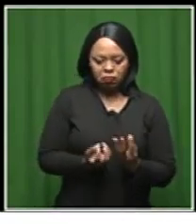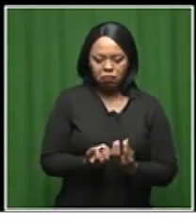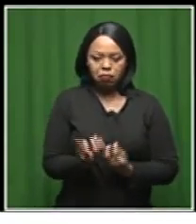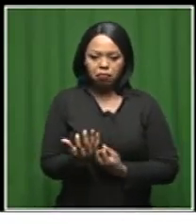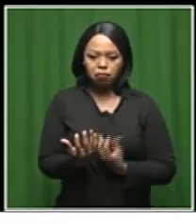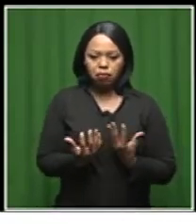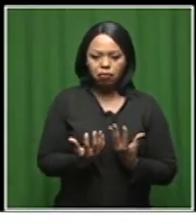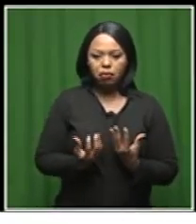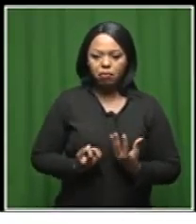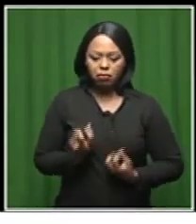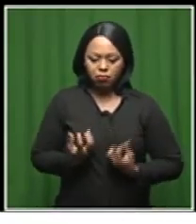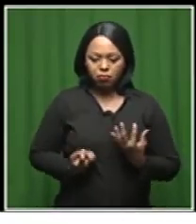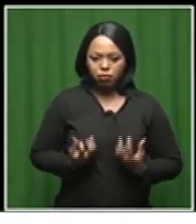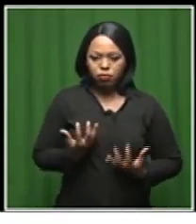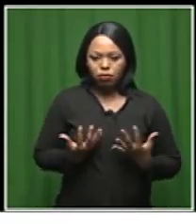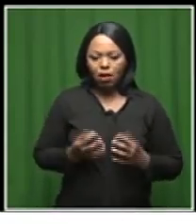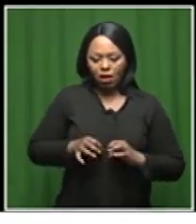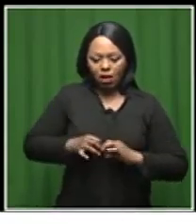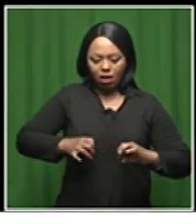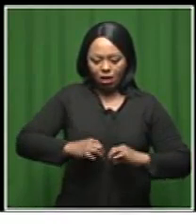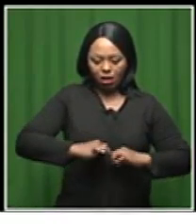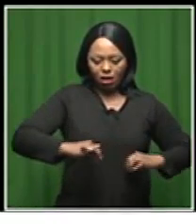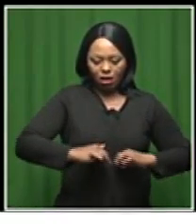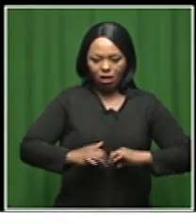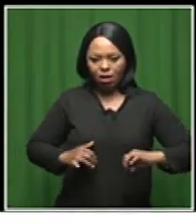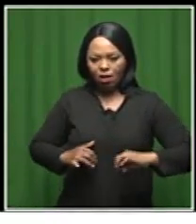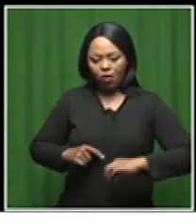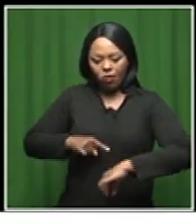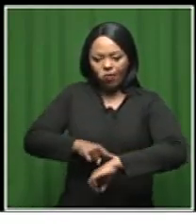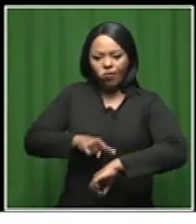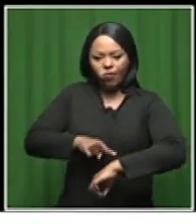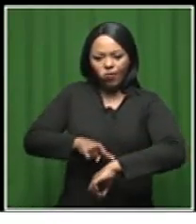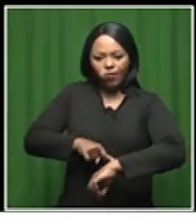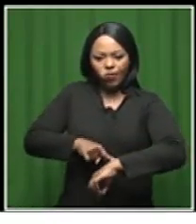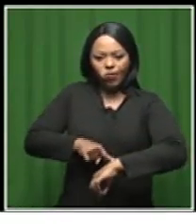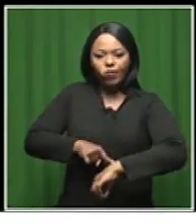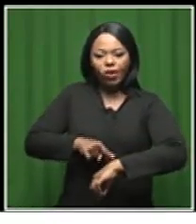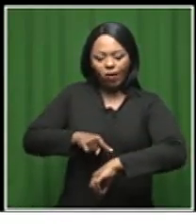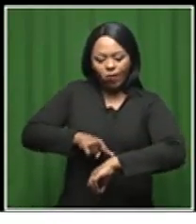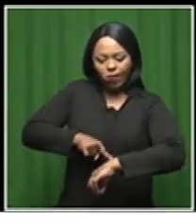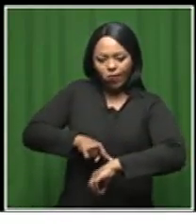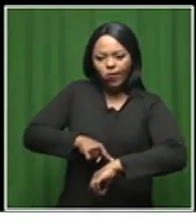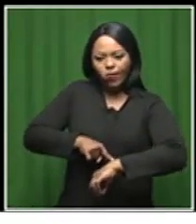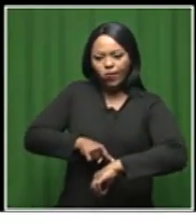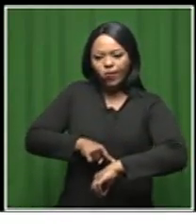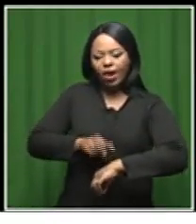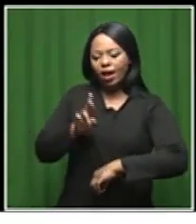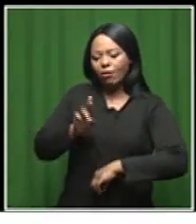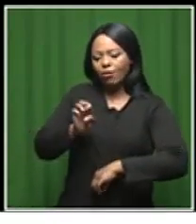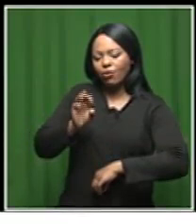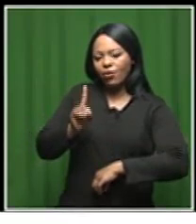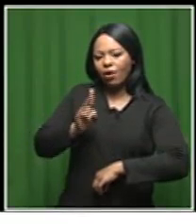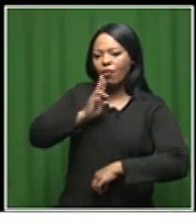view. And then the bone marrow that makes the blood starts failing. Patients don't have red cells, that means they feel